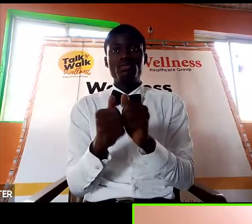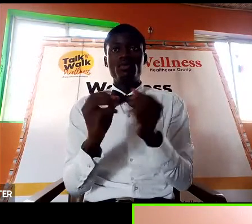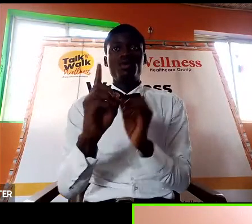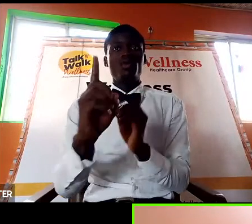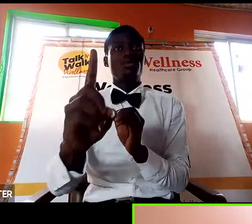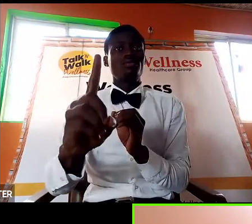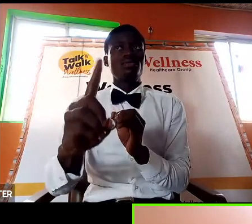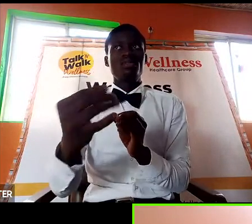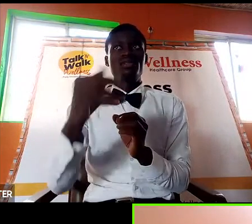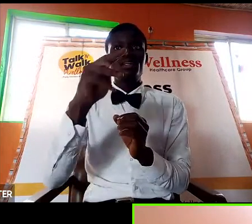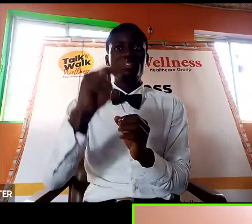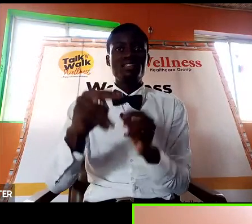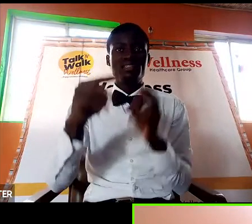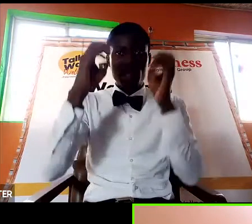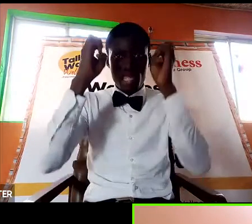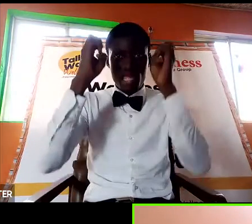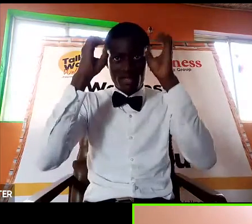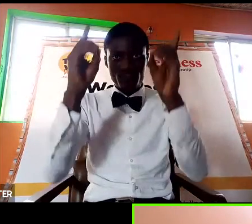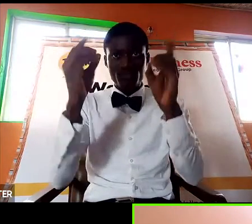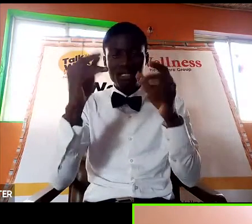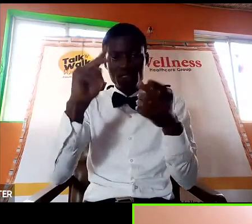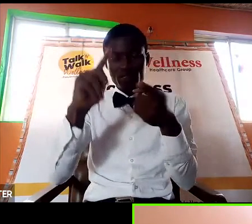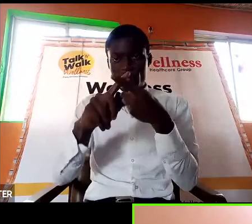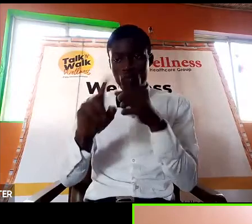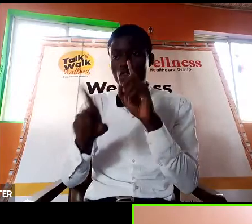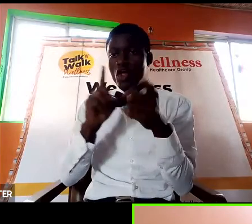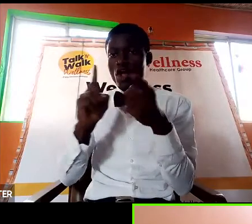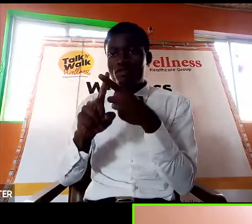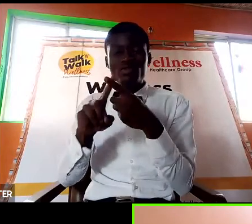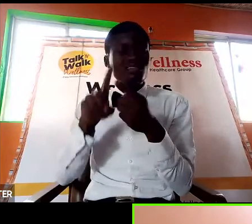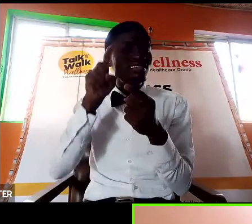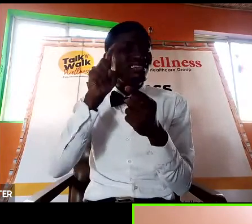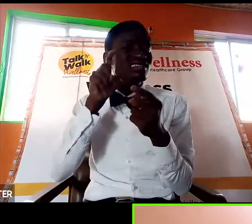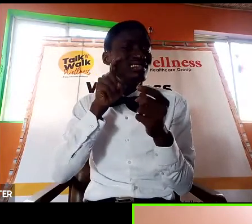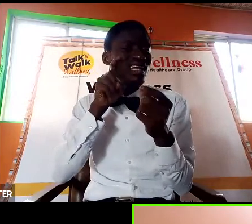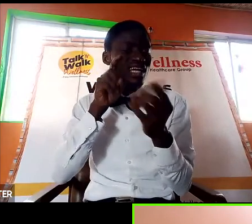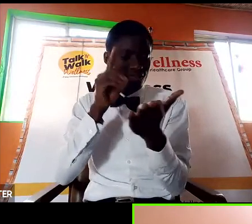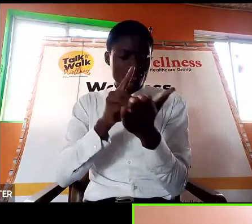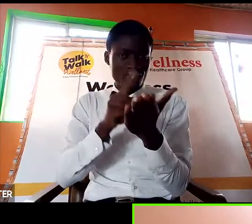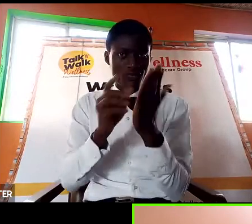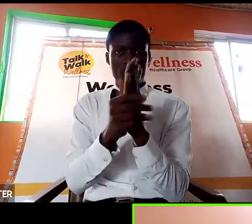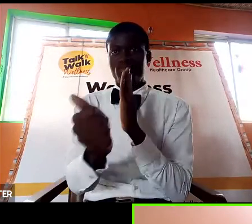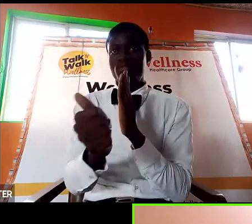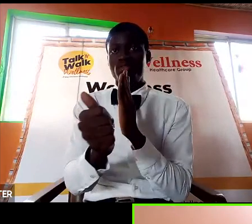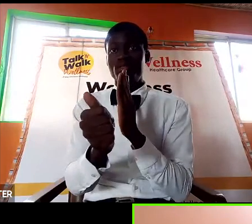sex therapist. That's the simple way. That's the easiest way. And I tell you, the multitude